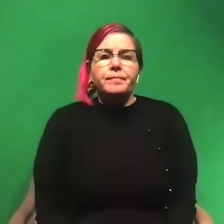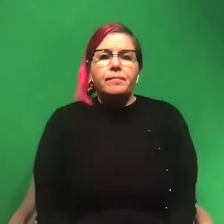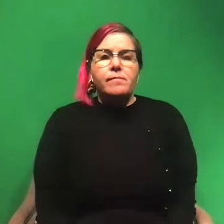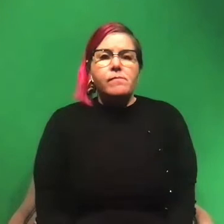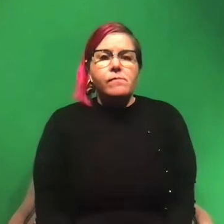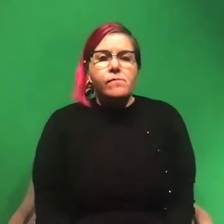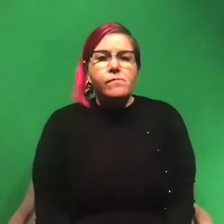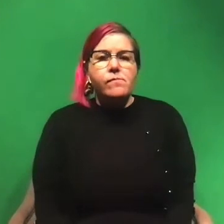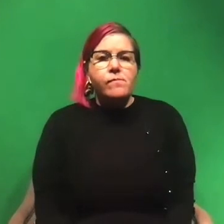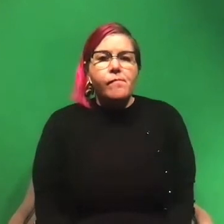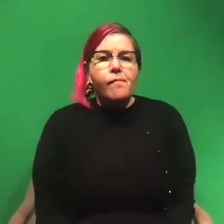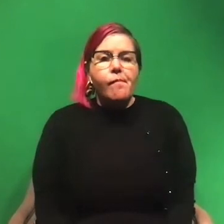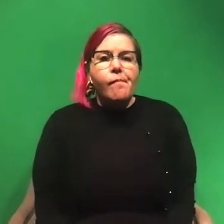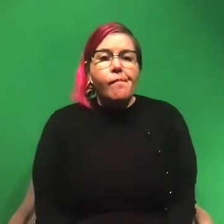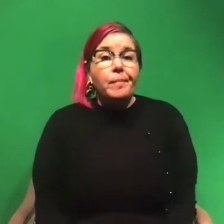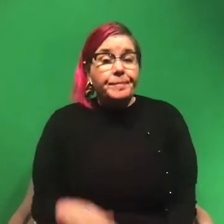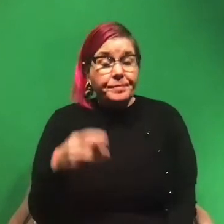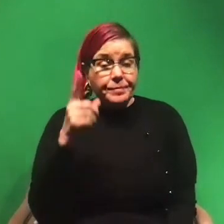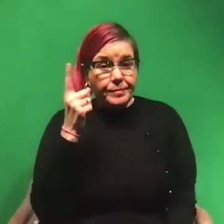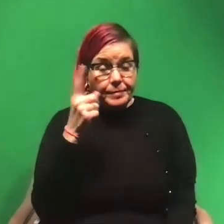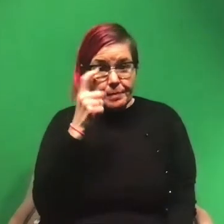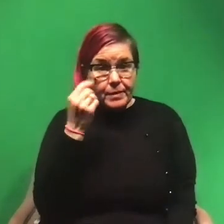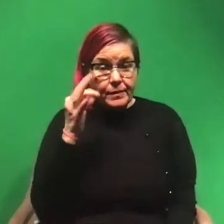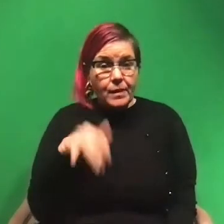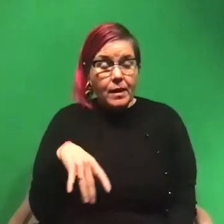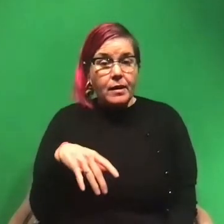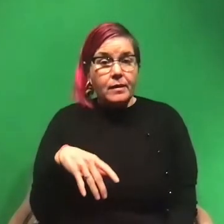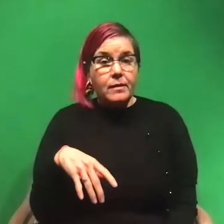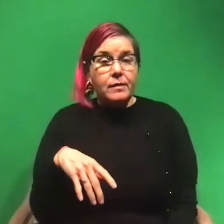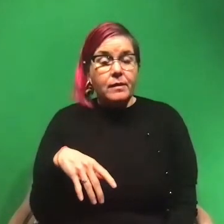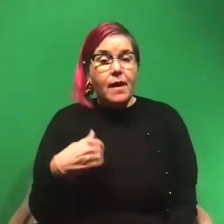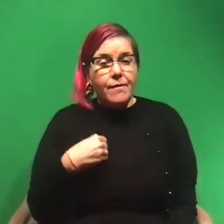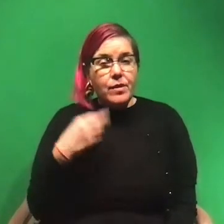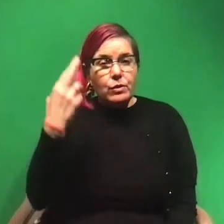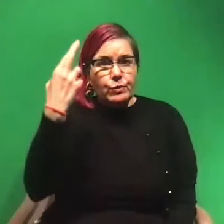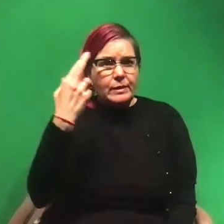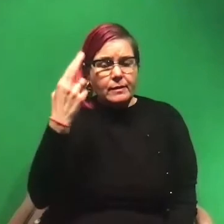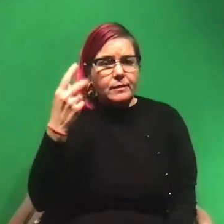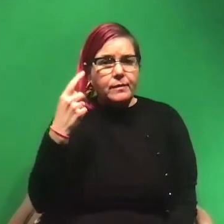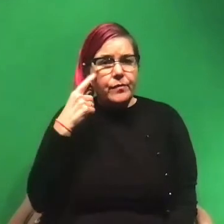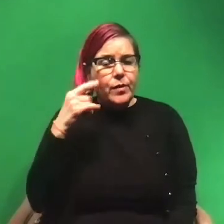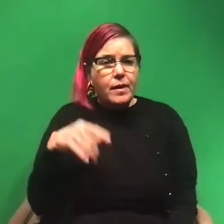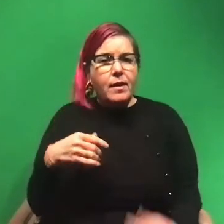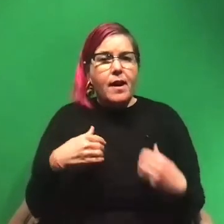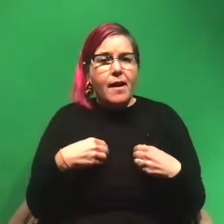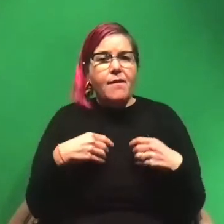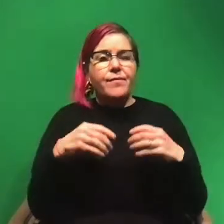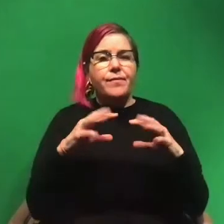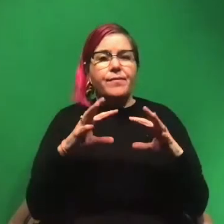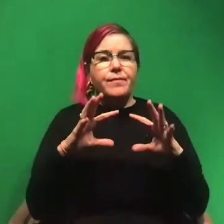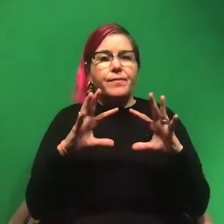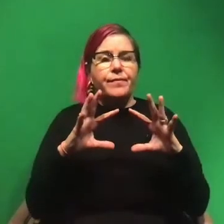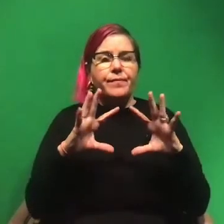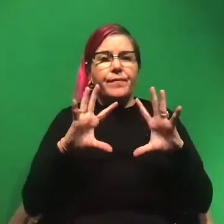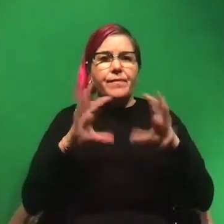whatever. And because of that, there's a reason for that. There's a reason why they have a family and they have all this, and